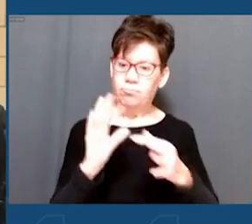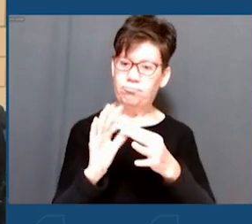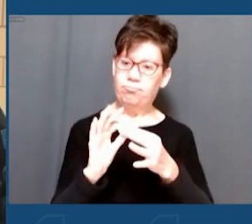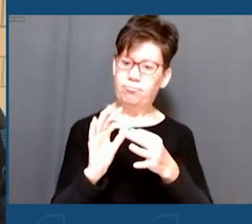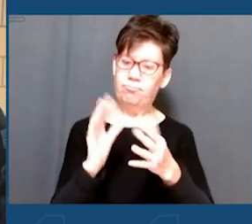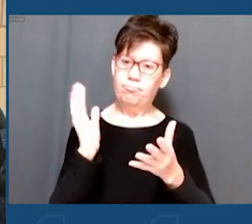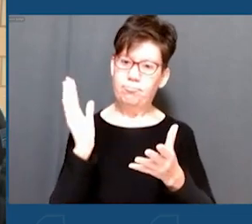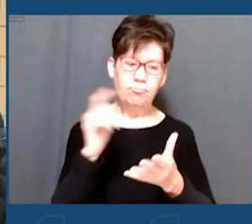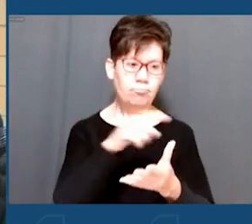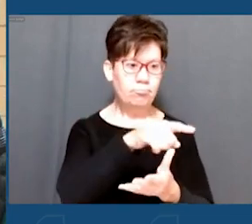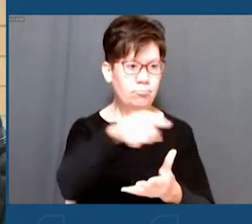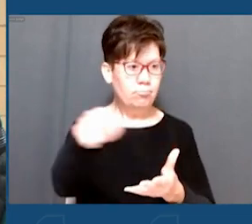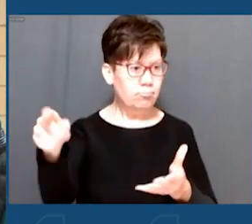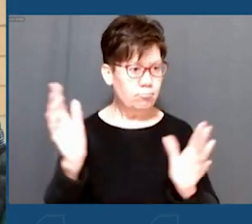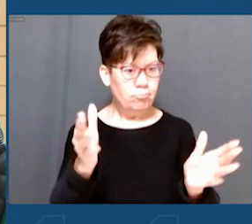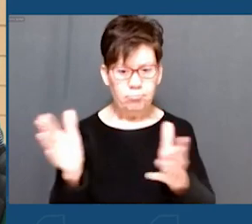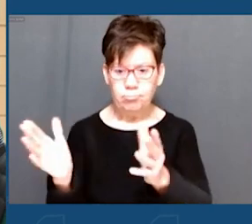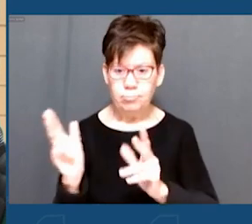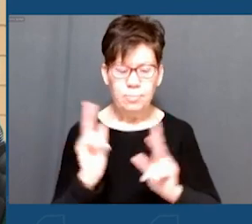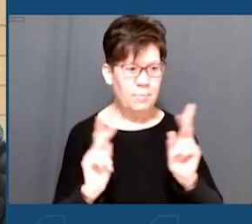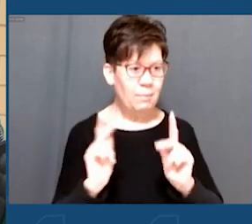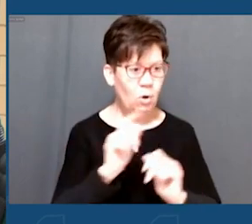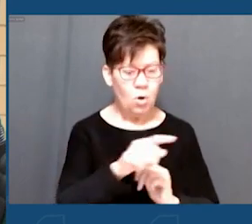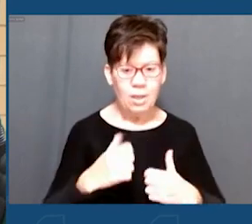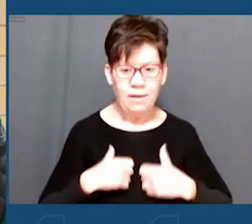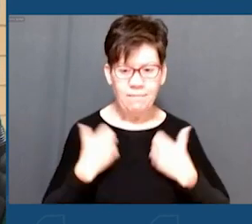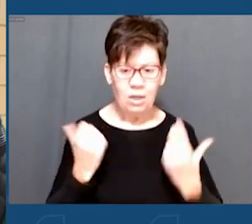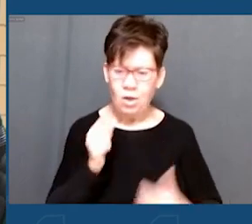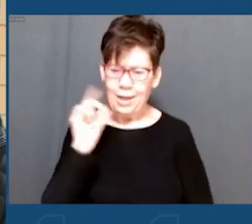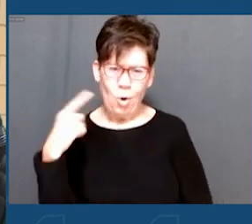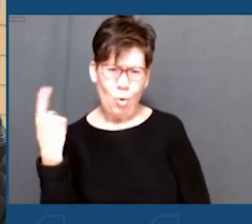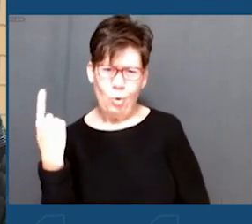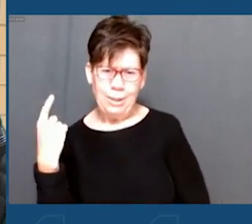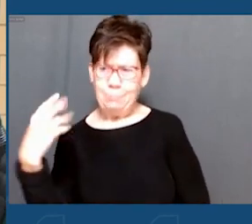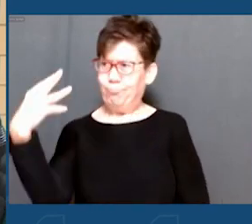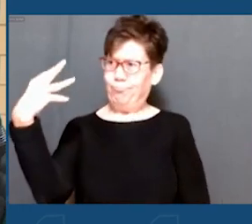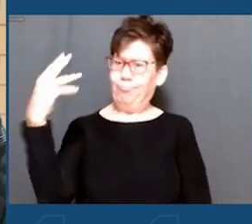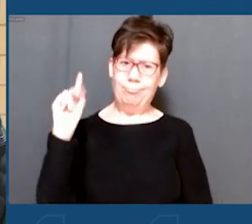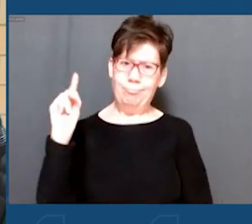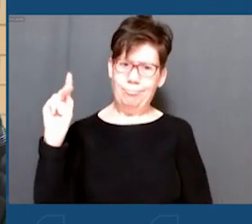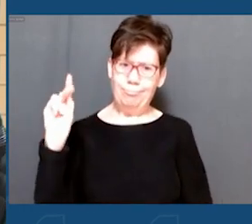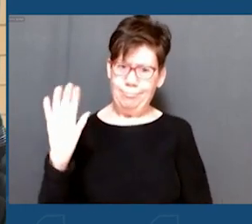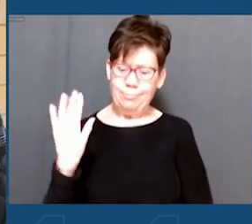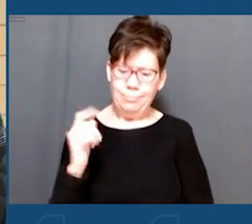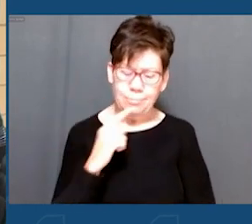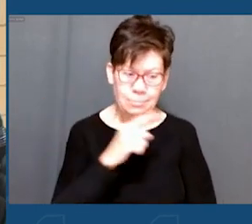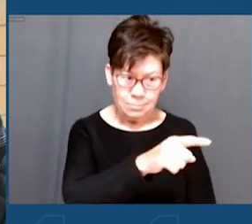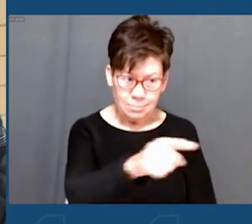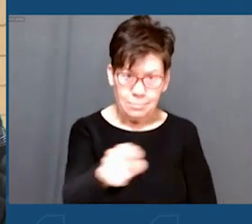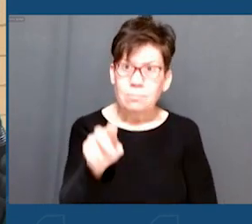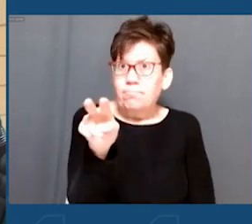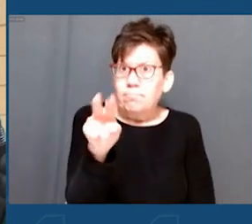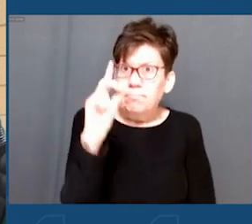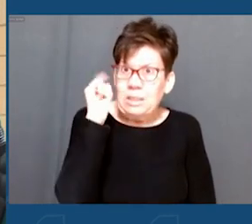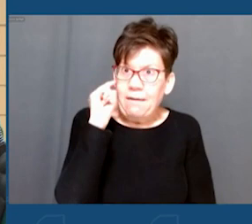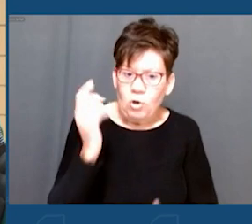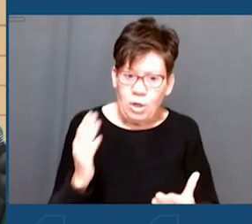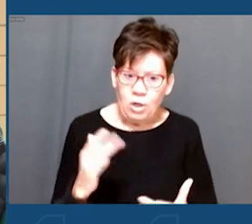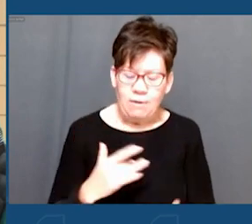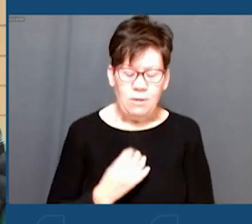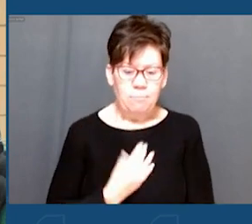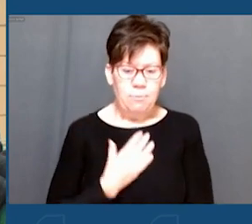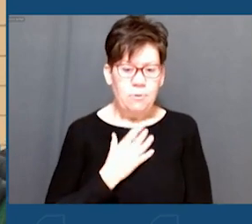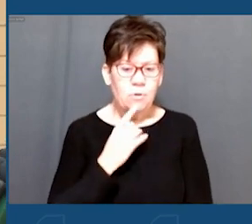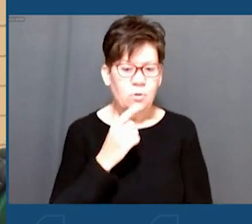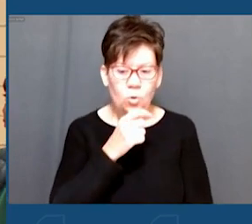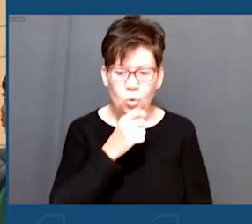She came, she spoke to neighbors, she spoke to residents, and that means a lot. For the residents who live in Arverne, Edgemere, Somerville, and